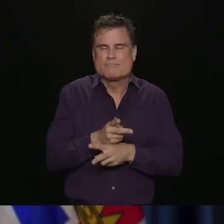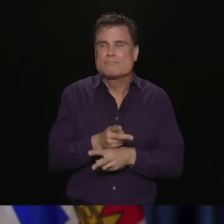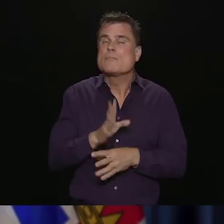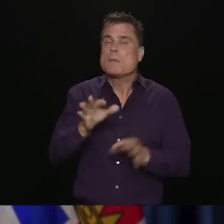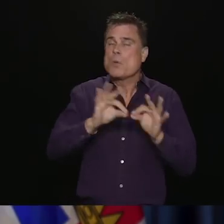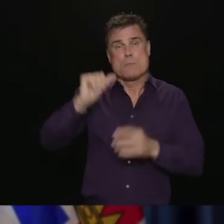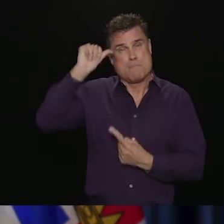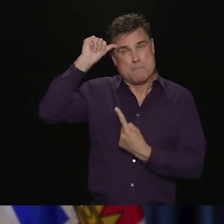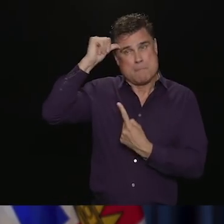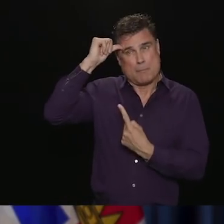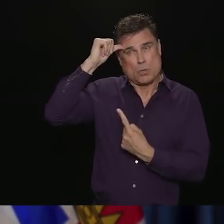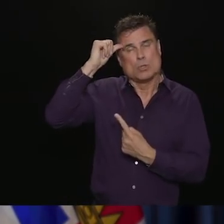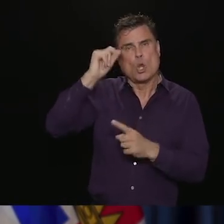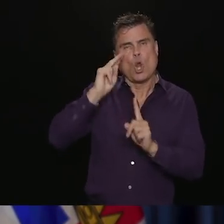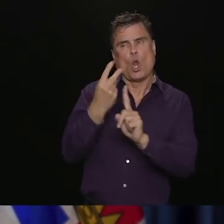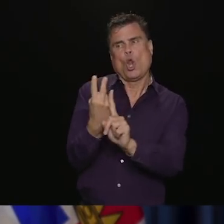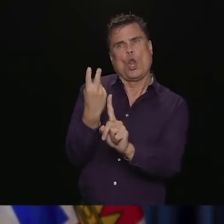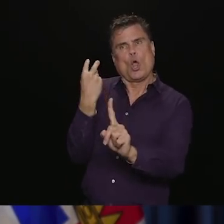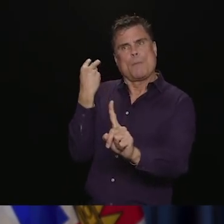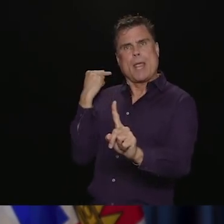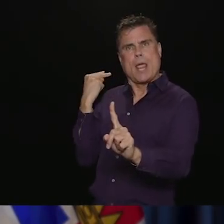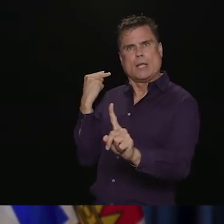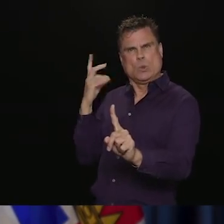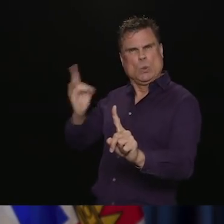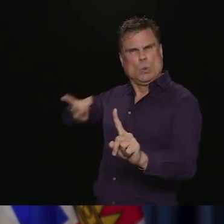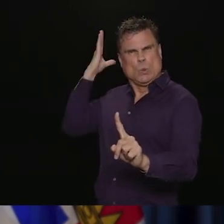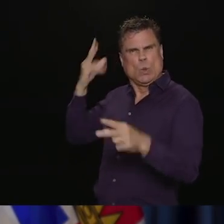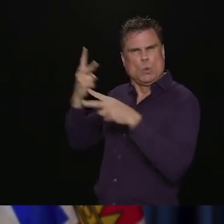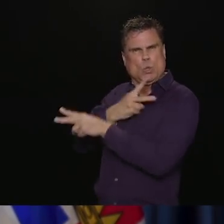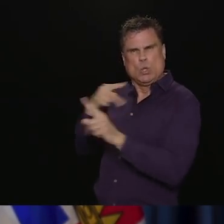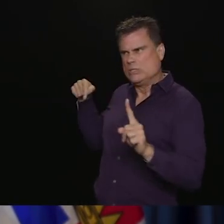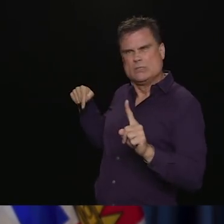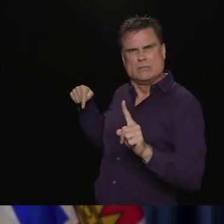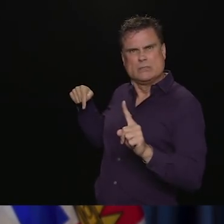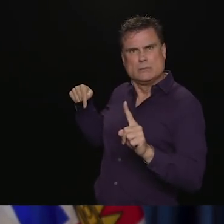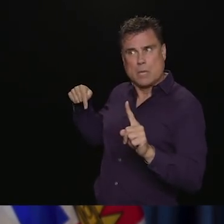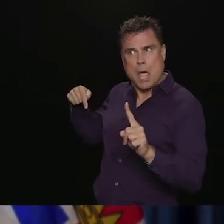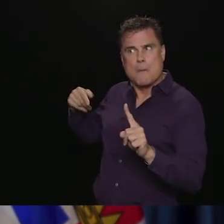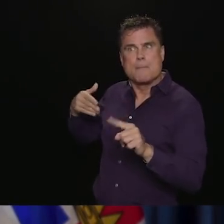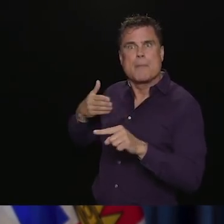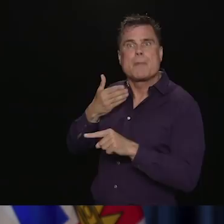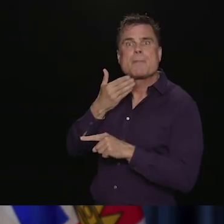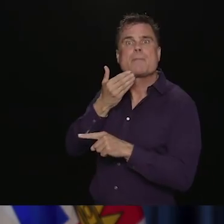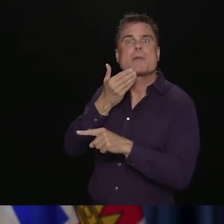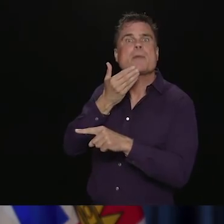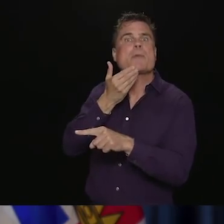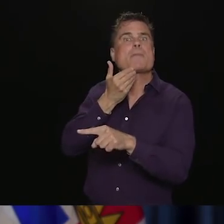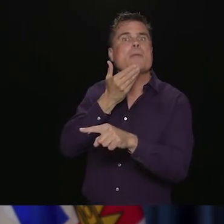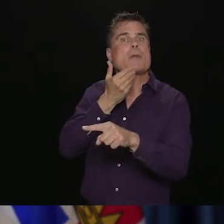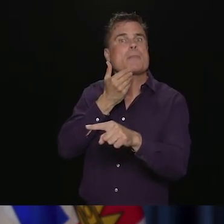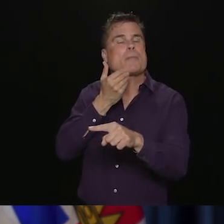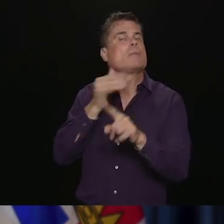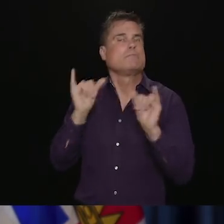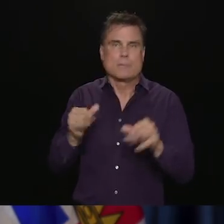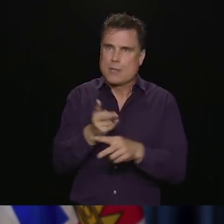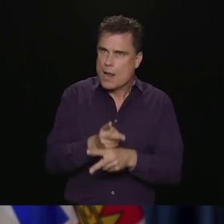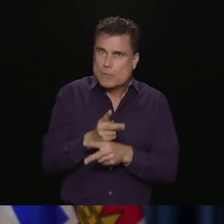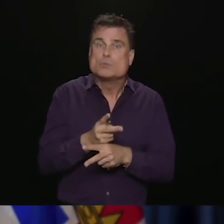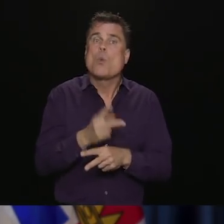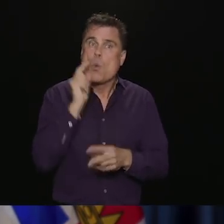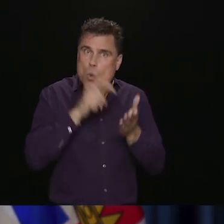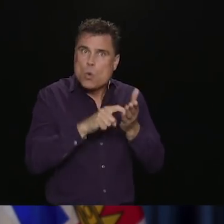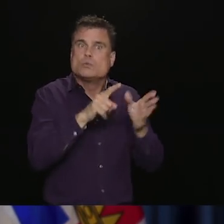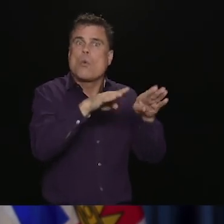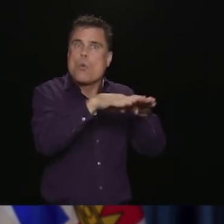BC pandemic. We have not let the easing of restrictions allow us to think we can ease up on the skills we've been taught to stop the